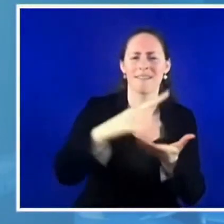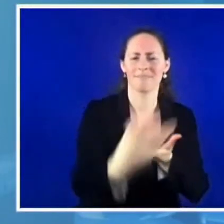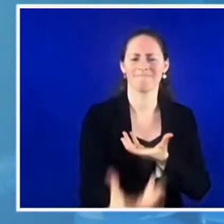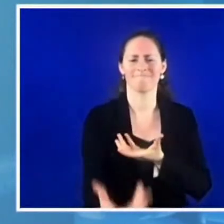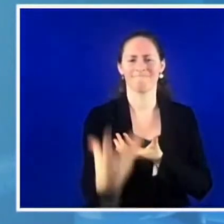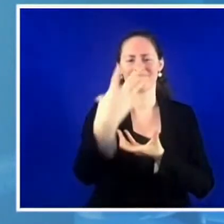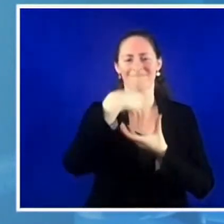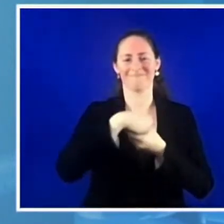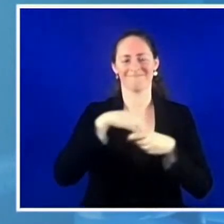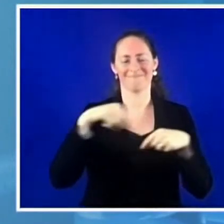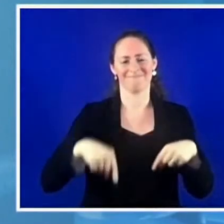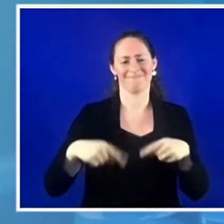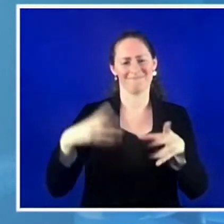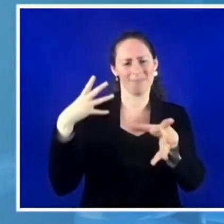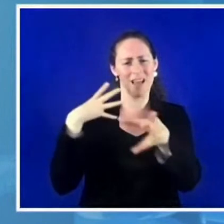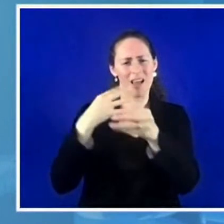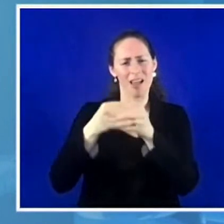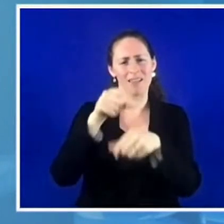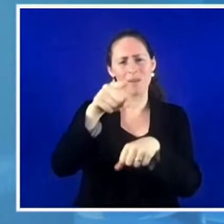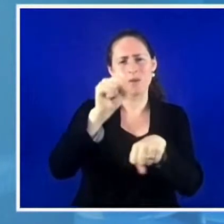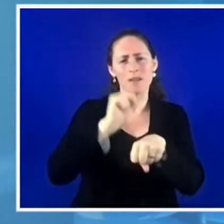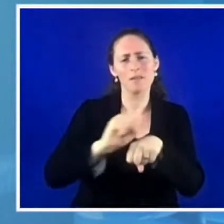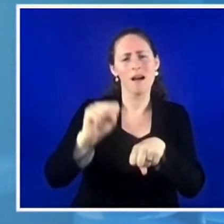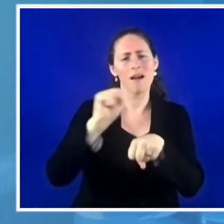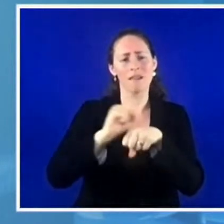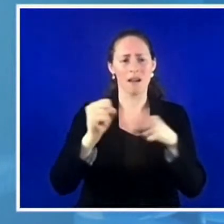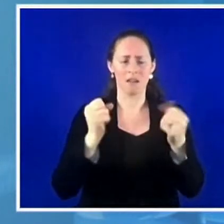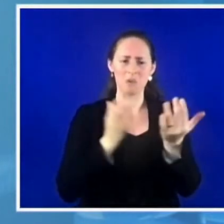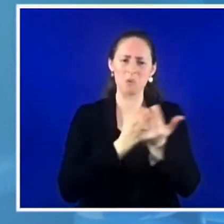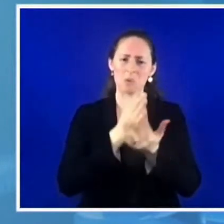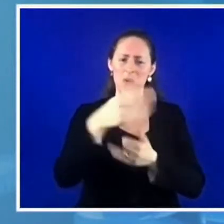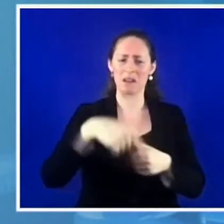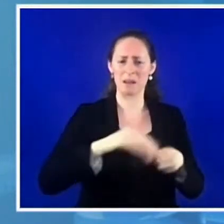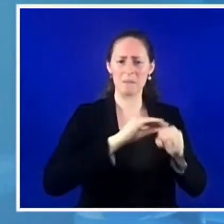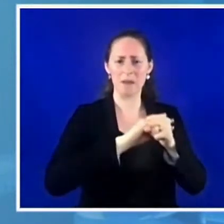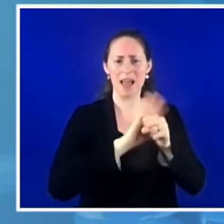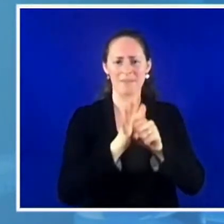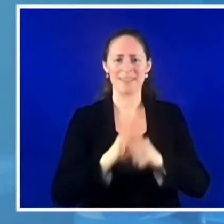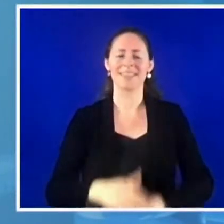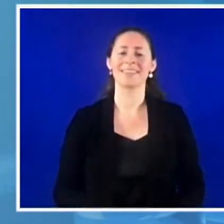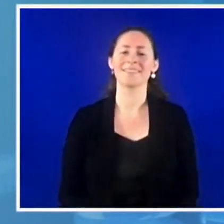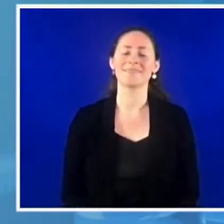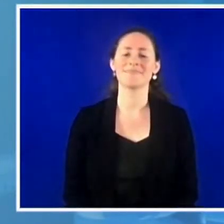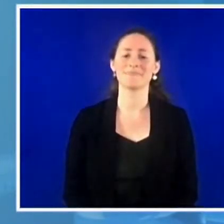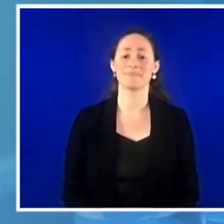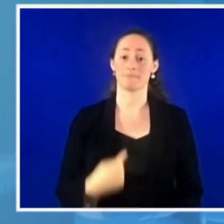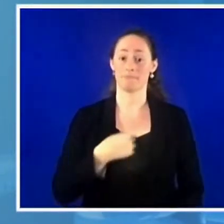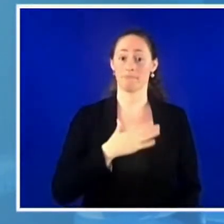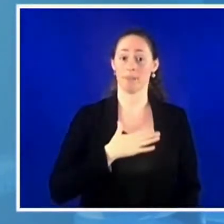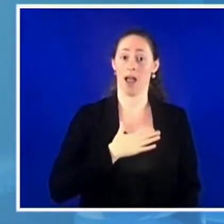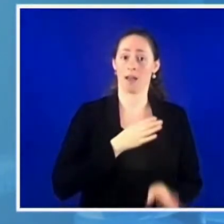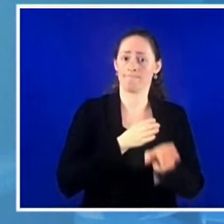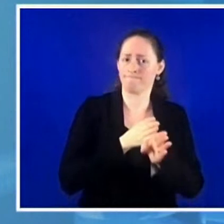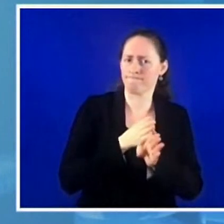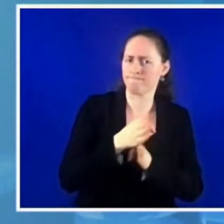of this pandemic. As a family physician myself, I know firsthand how critical the role of providers is when it